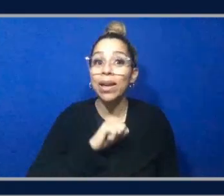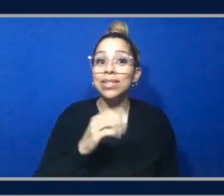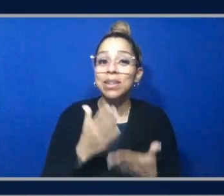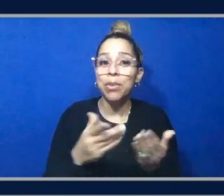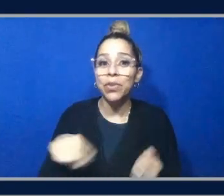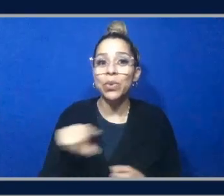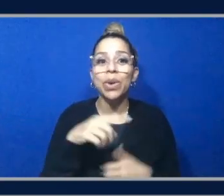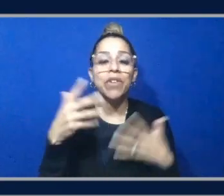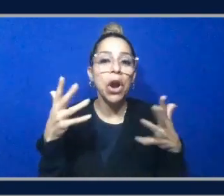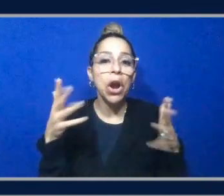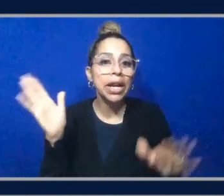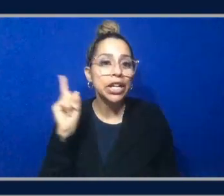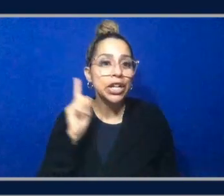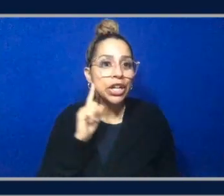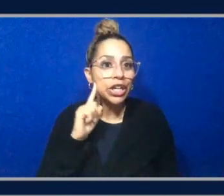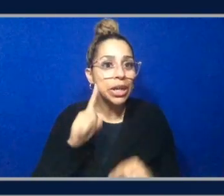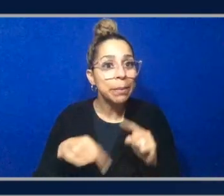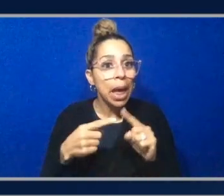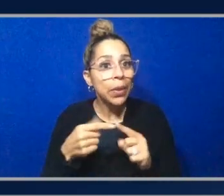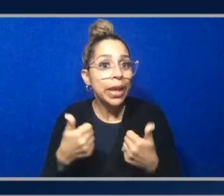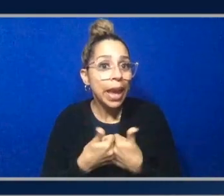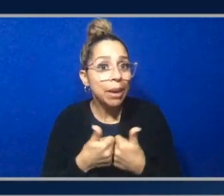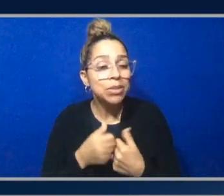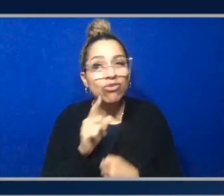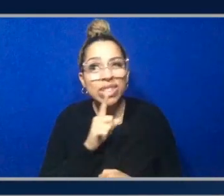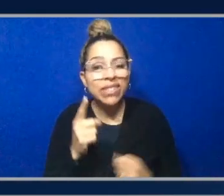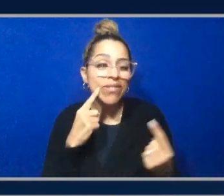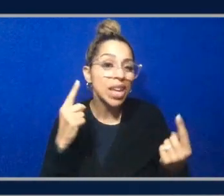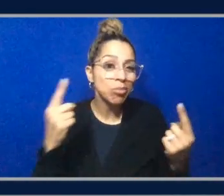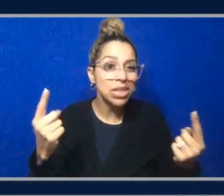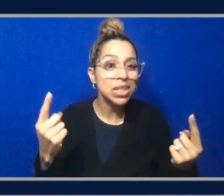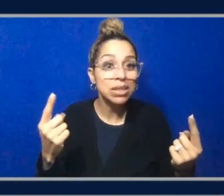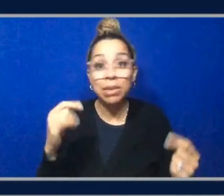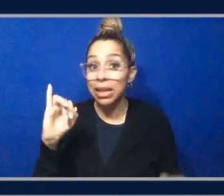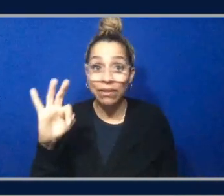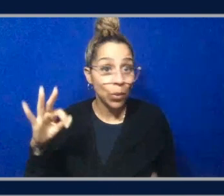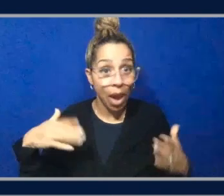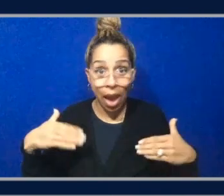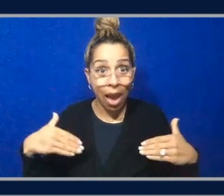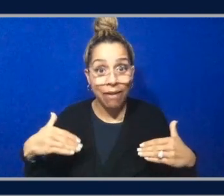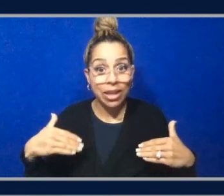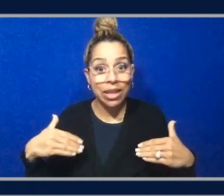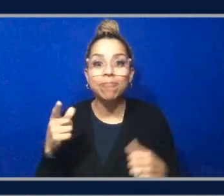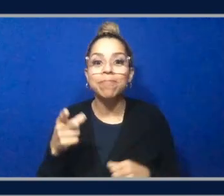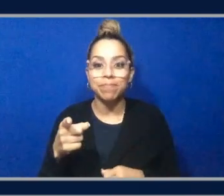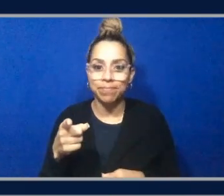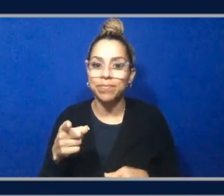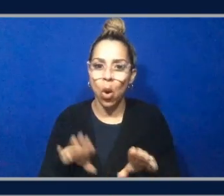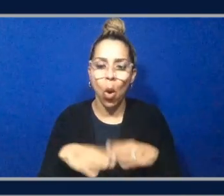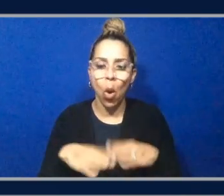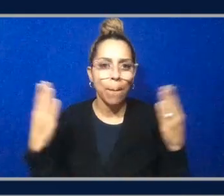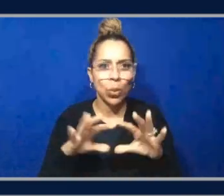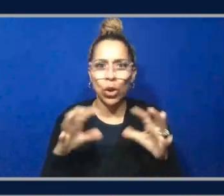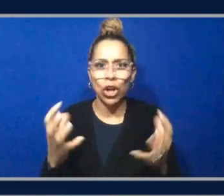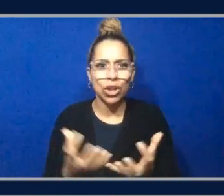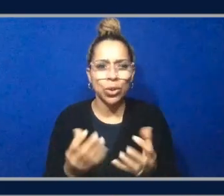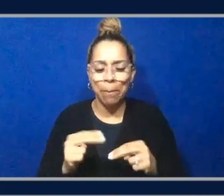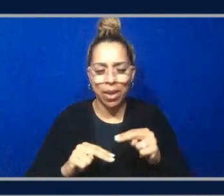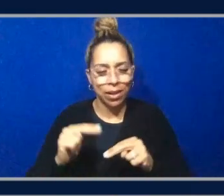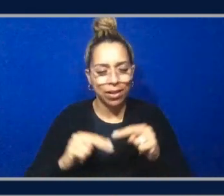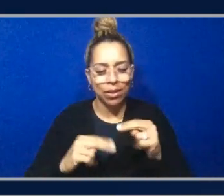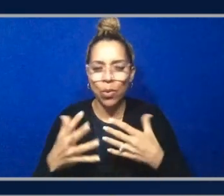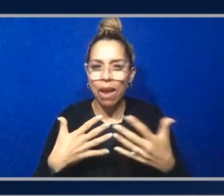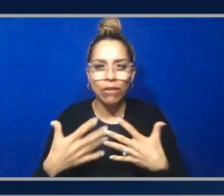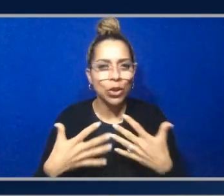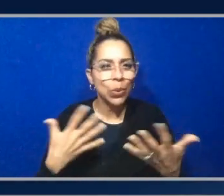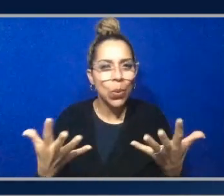about this game because it's like kind of really famous. But if you have not, this is an open world where you can build pretty much whatever you want. And